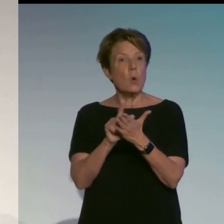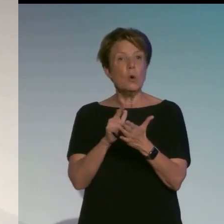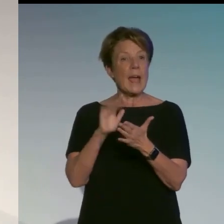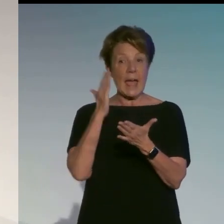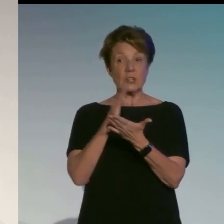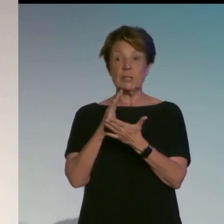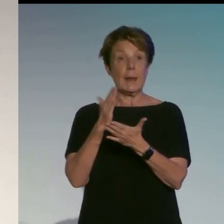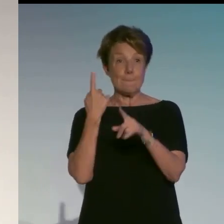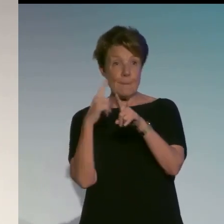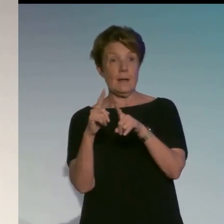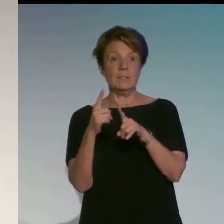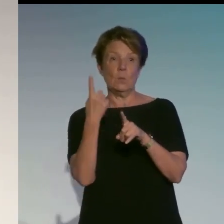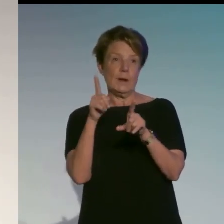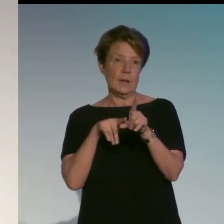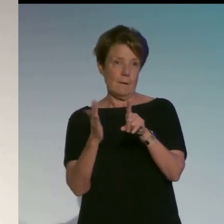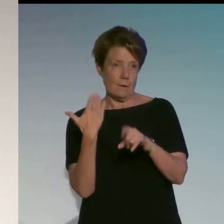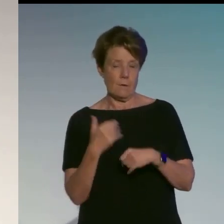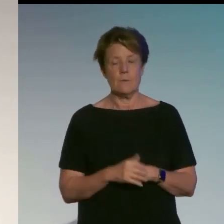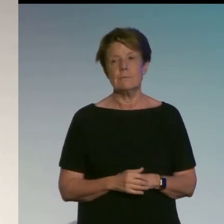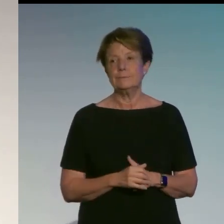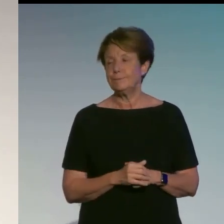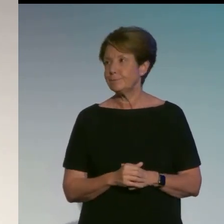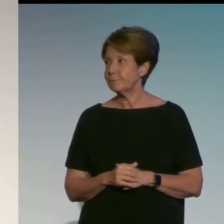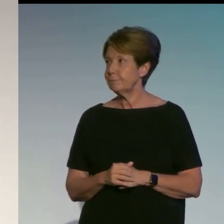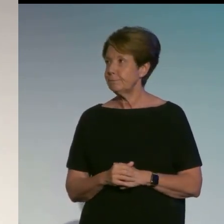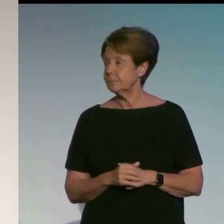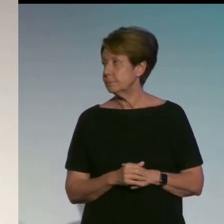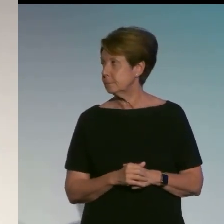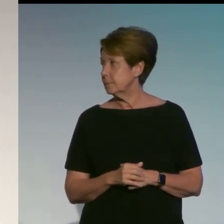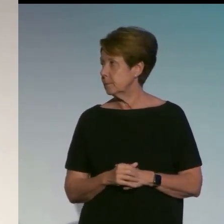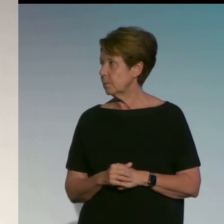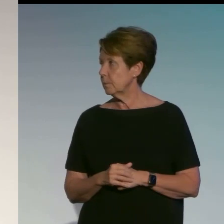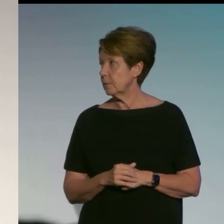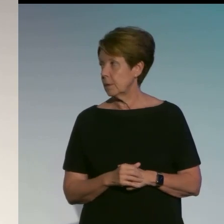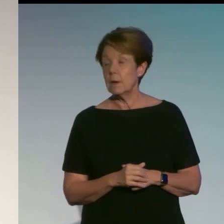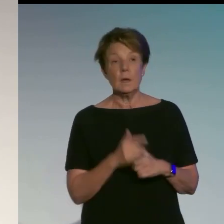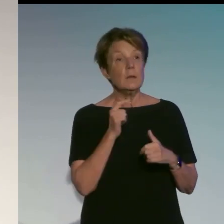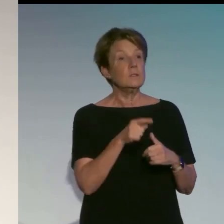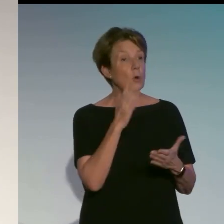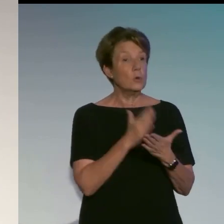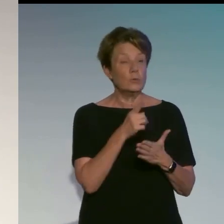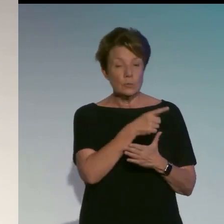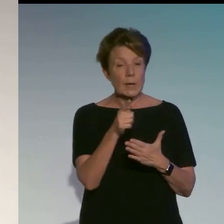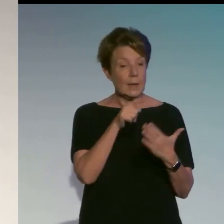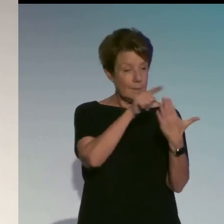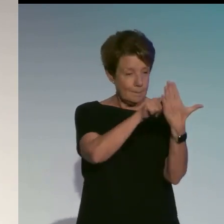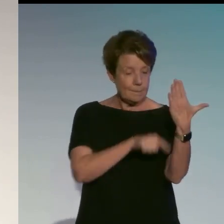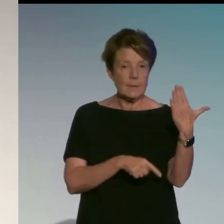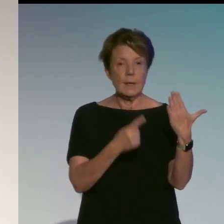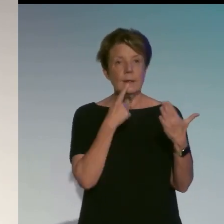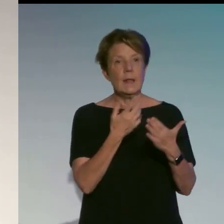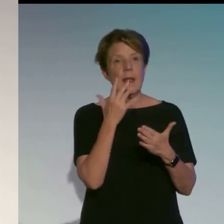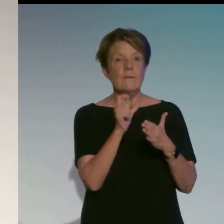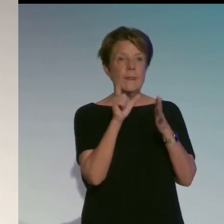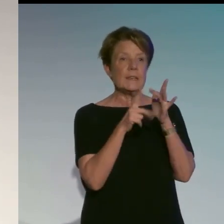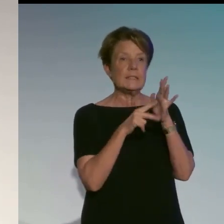ago. Awesome. We have a legislative mandate function, and that's to facilitate what we call the Civil